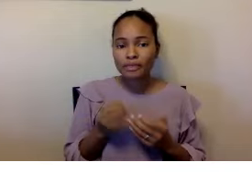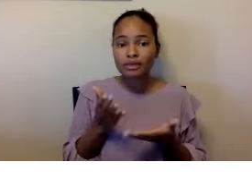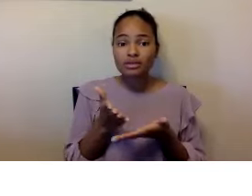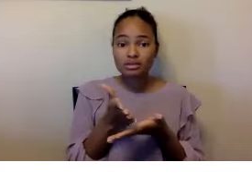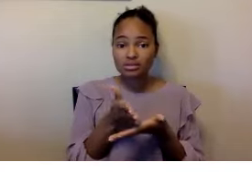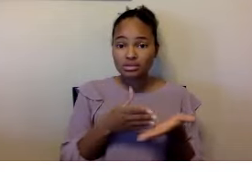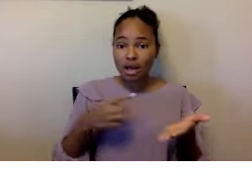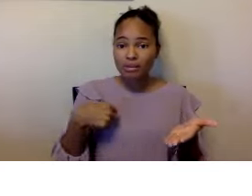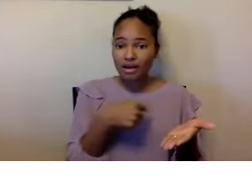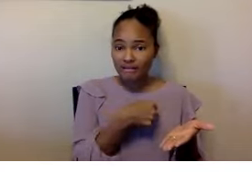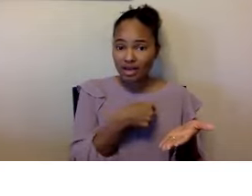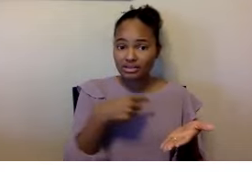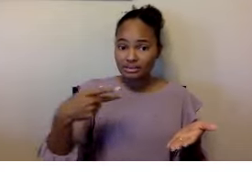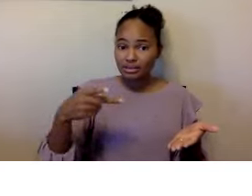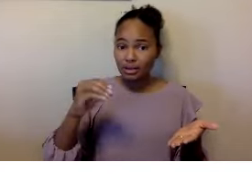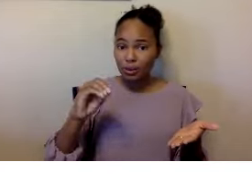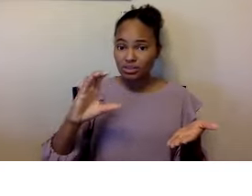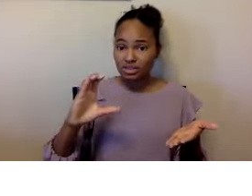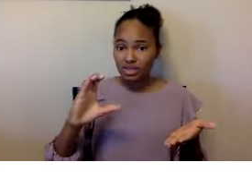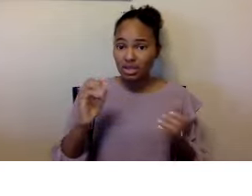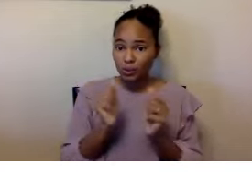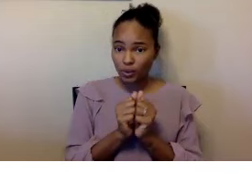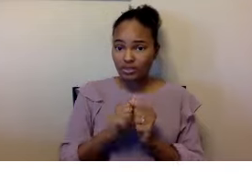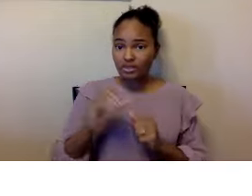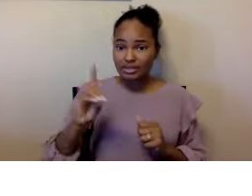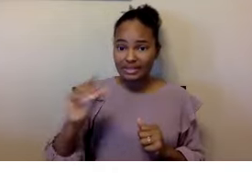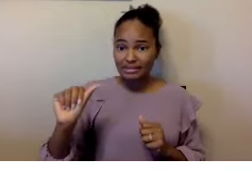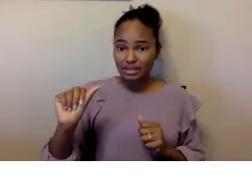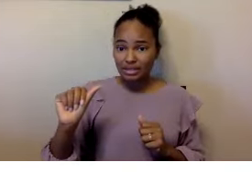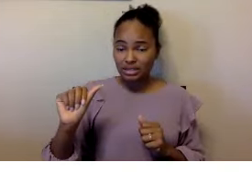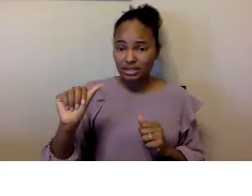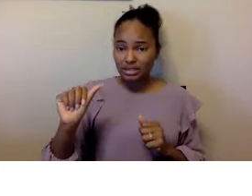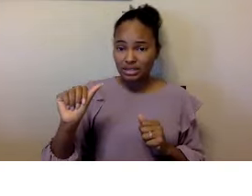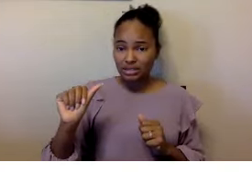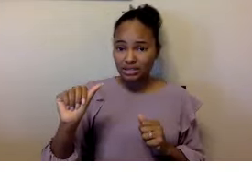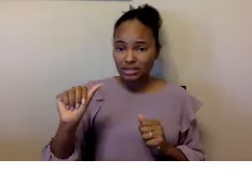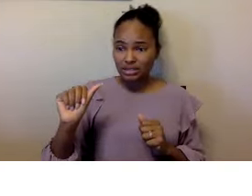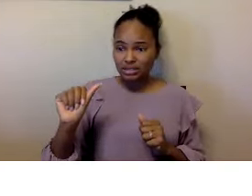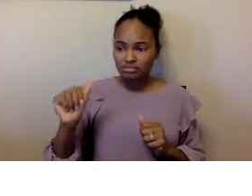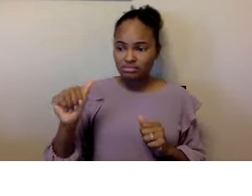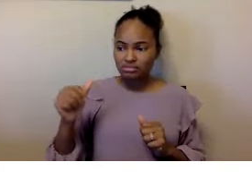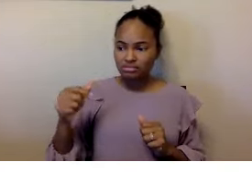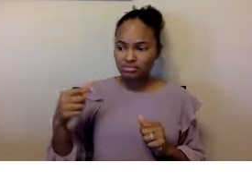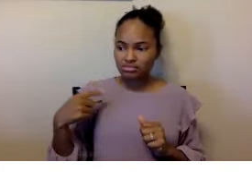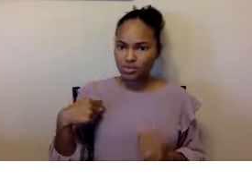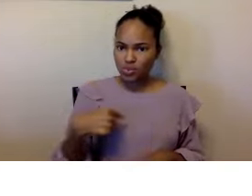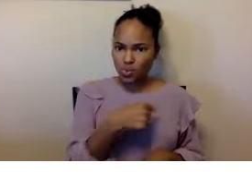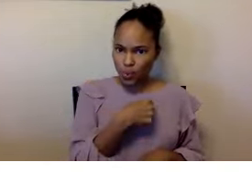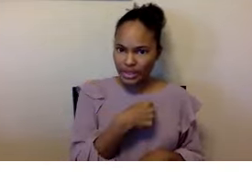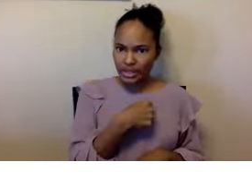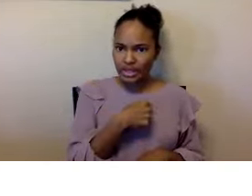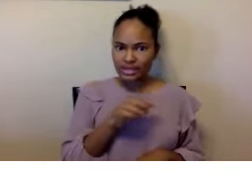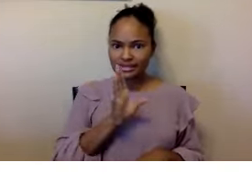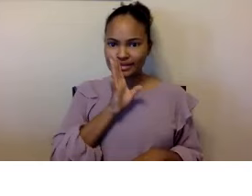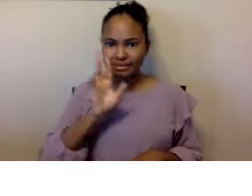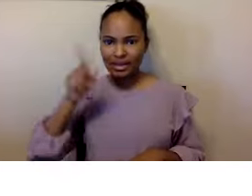disabled, people of color or people of color with disabilities, we had to be the voice of our